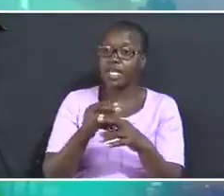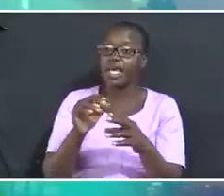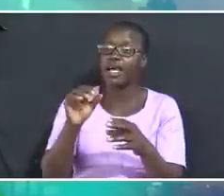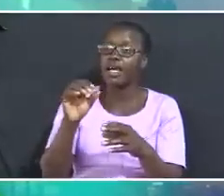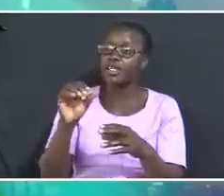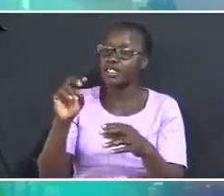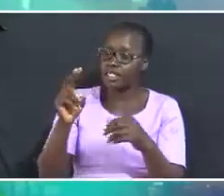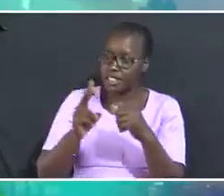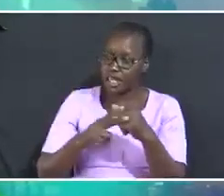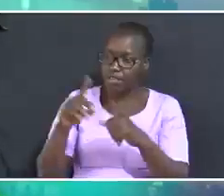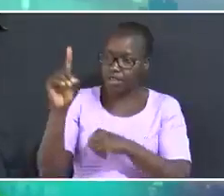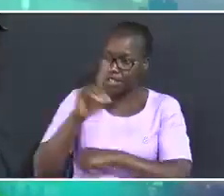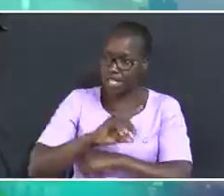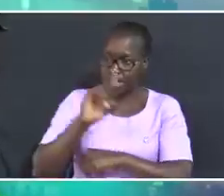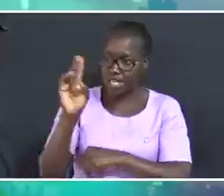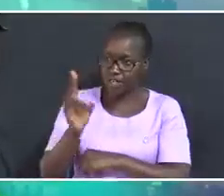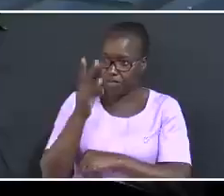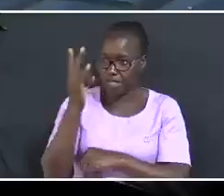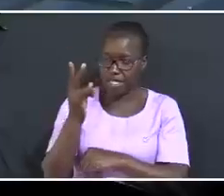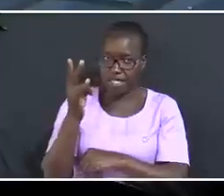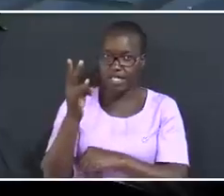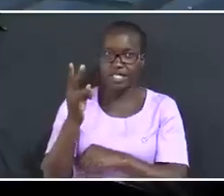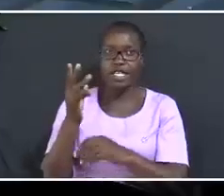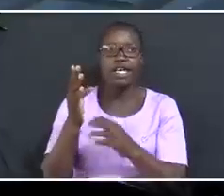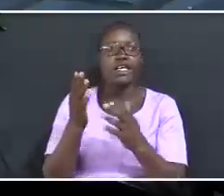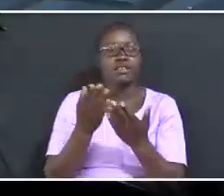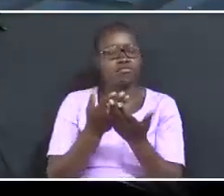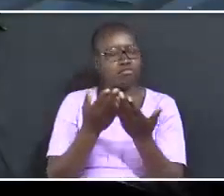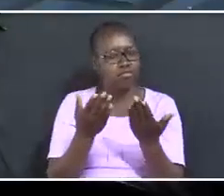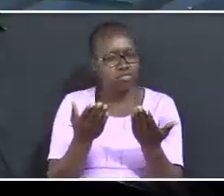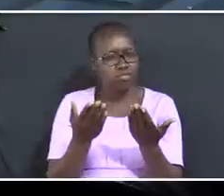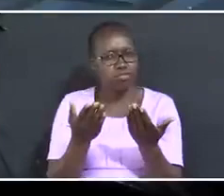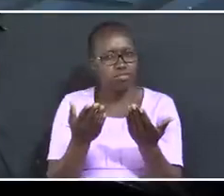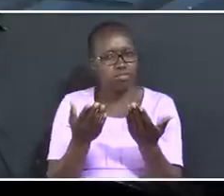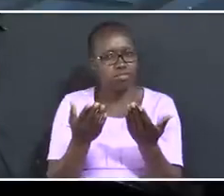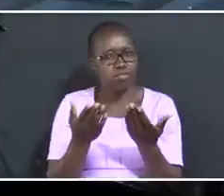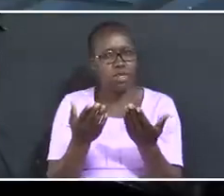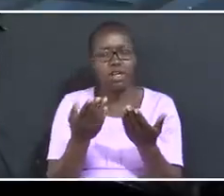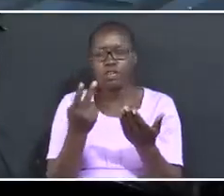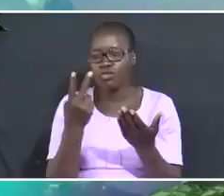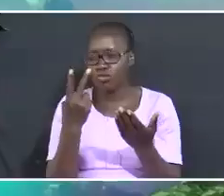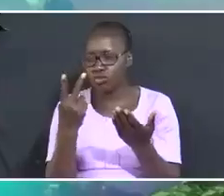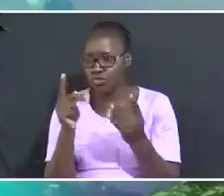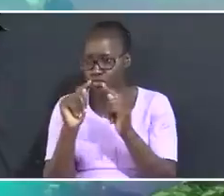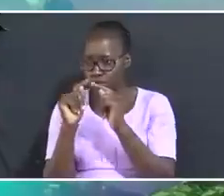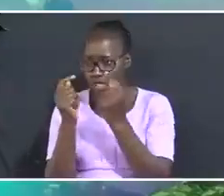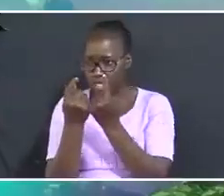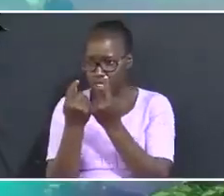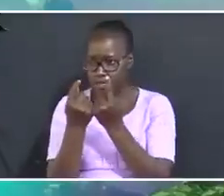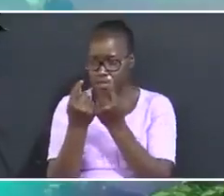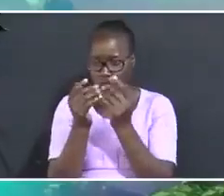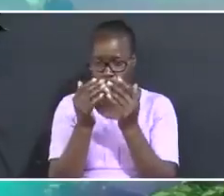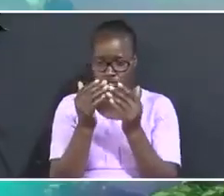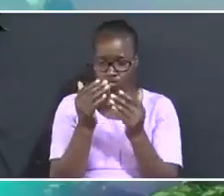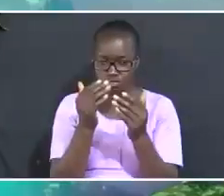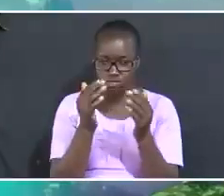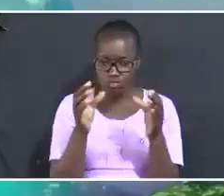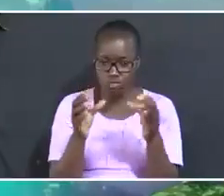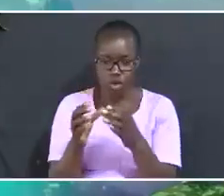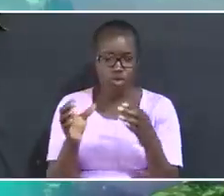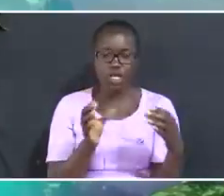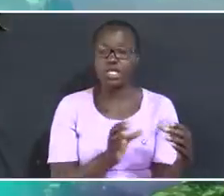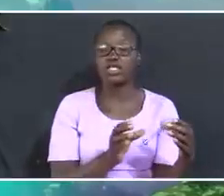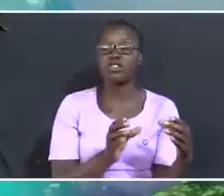Adventist. It has got two types of script, of structure,